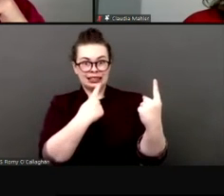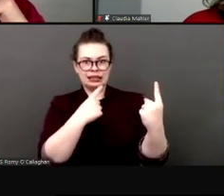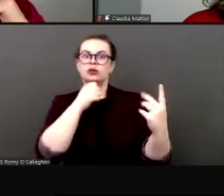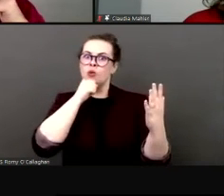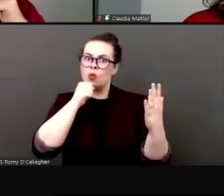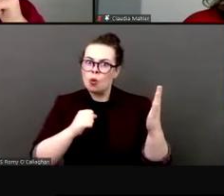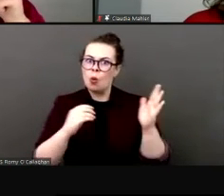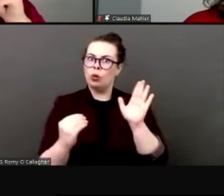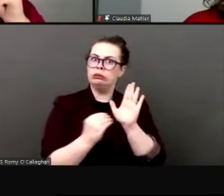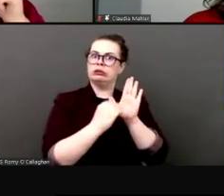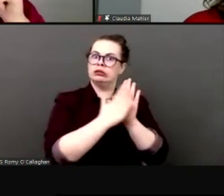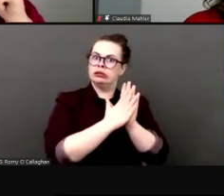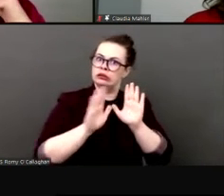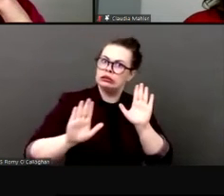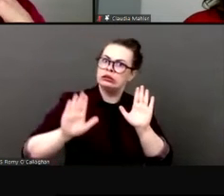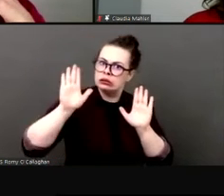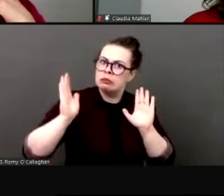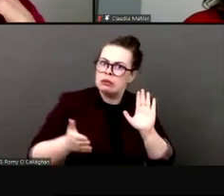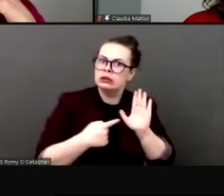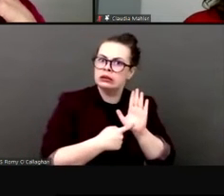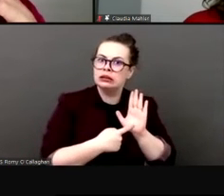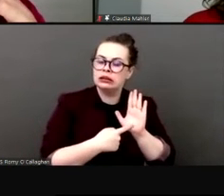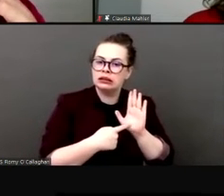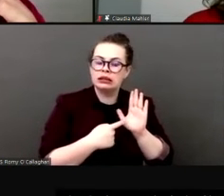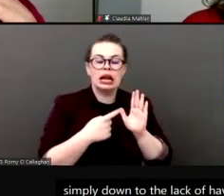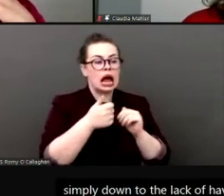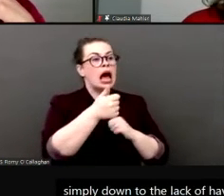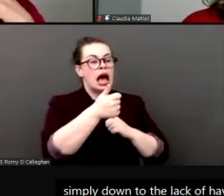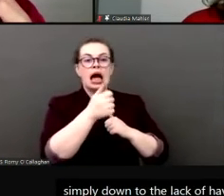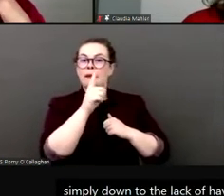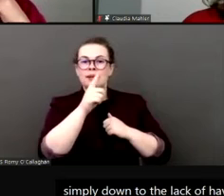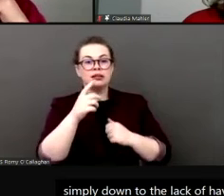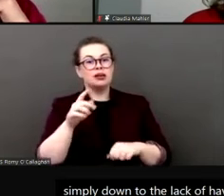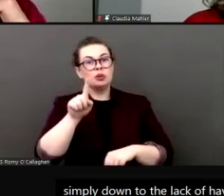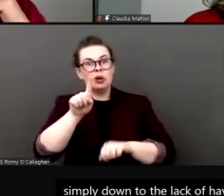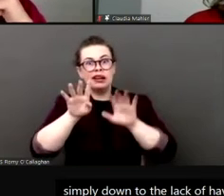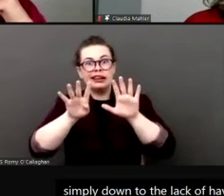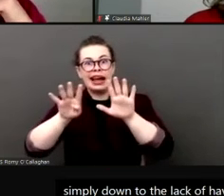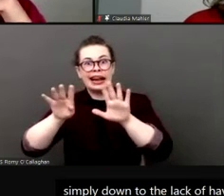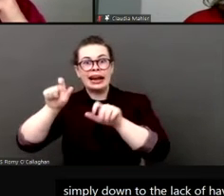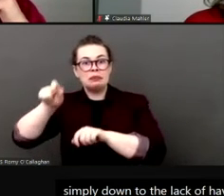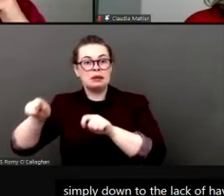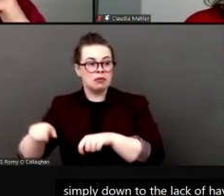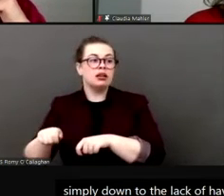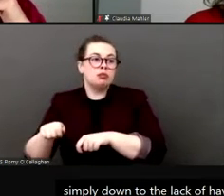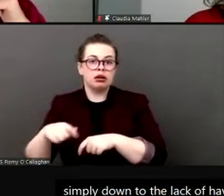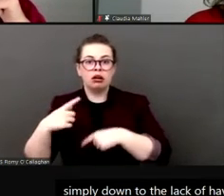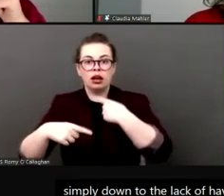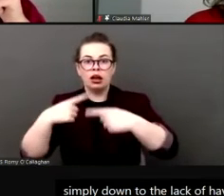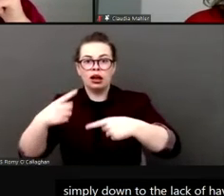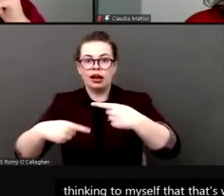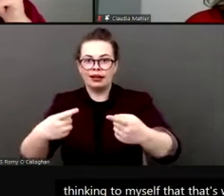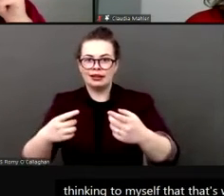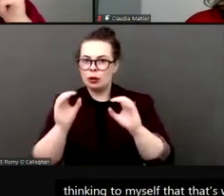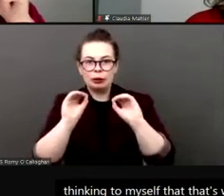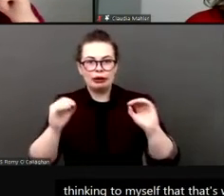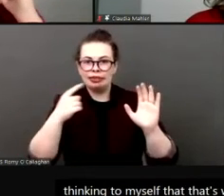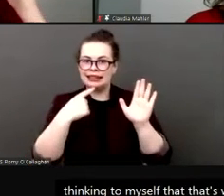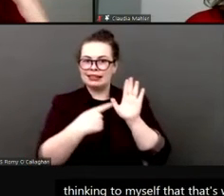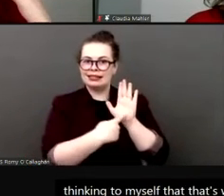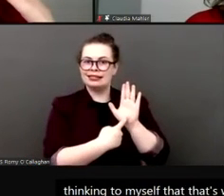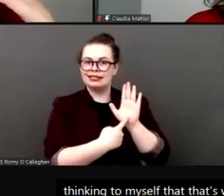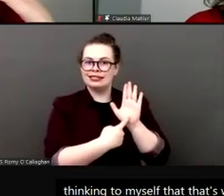I remember thinking to myself, that's wrong, will we pay a price for this? And I was totally right. The convention makes a stab